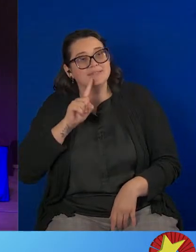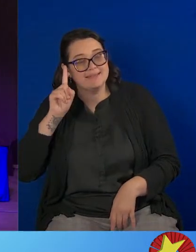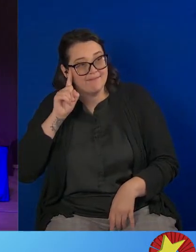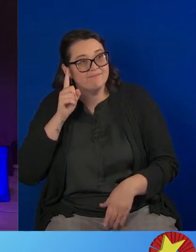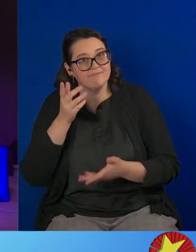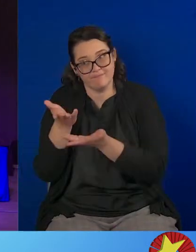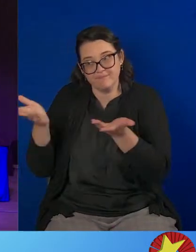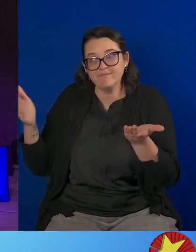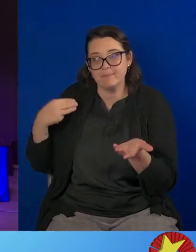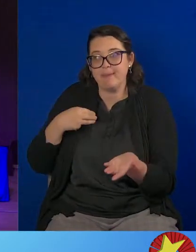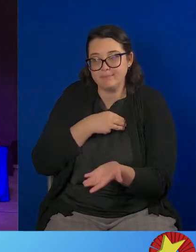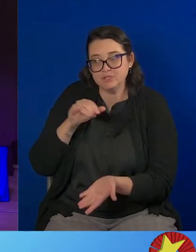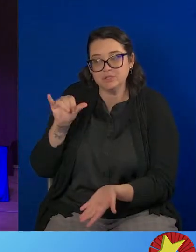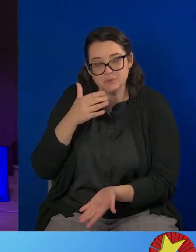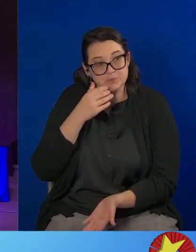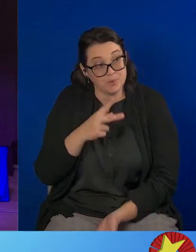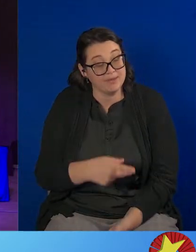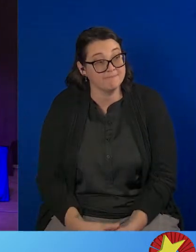people here, okay?